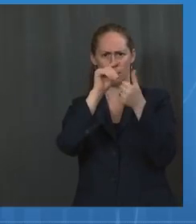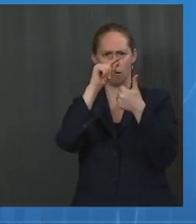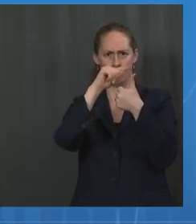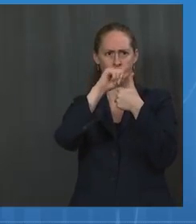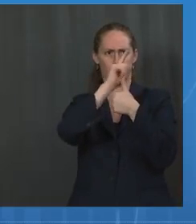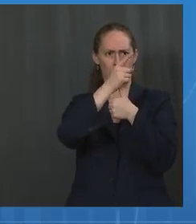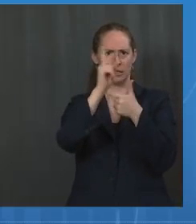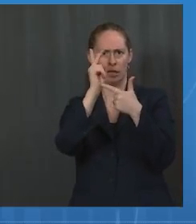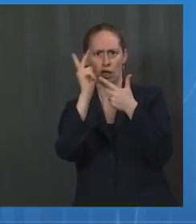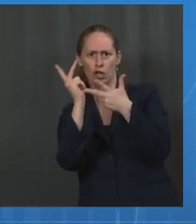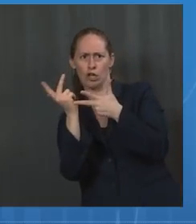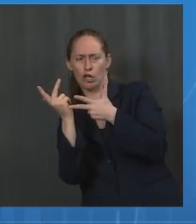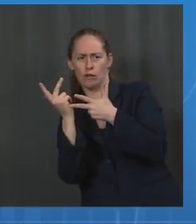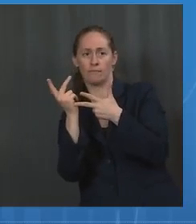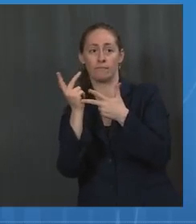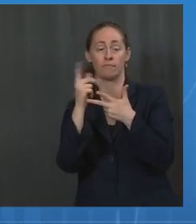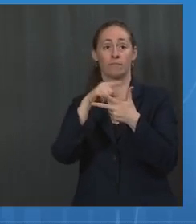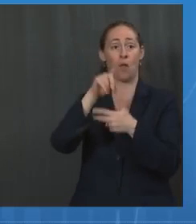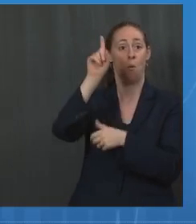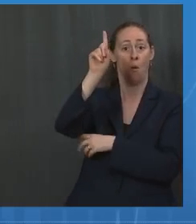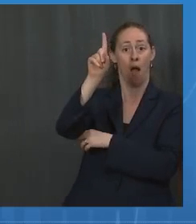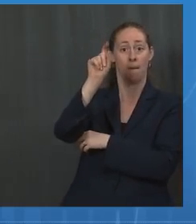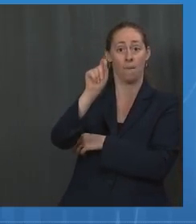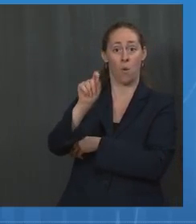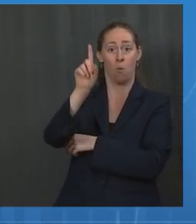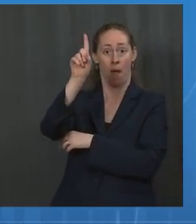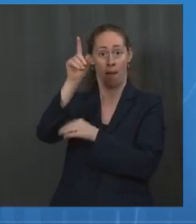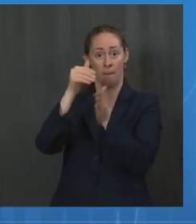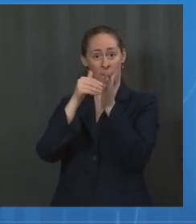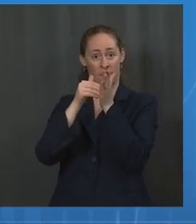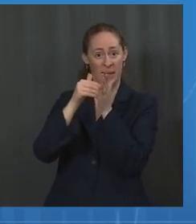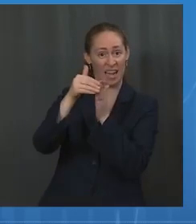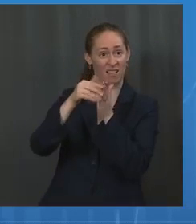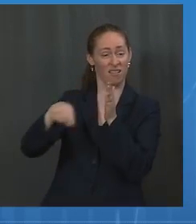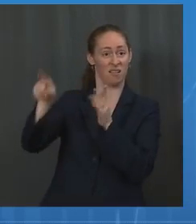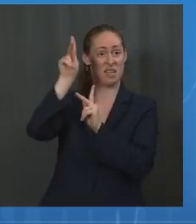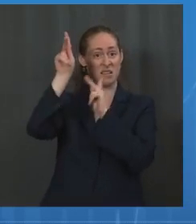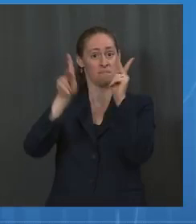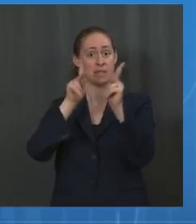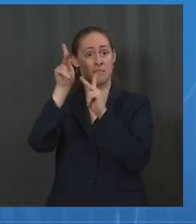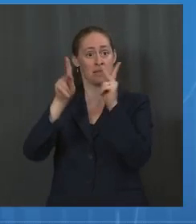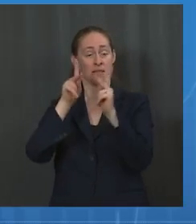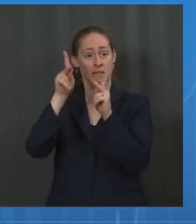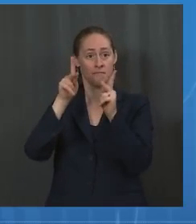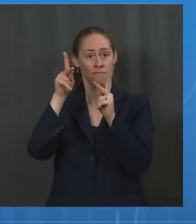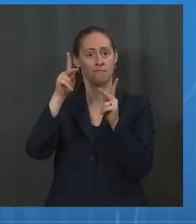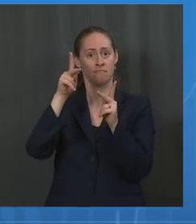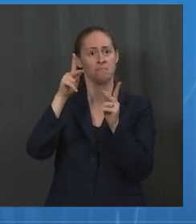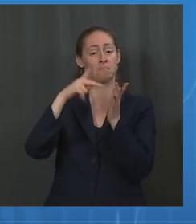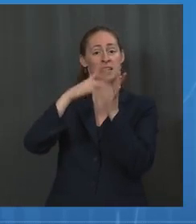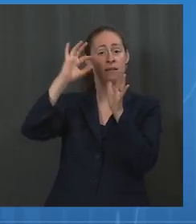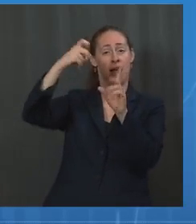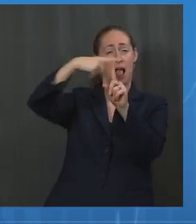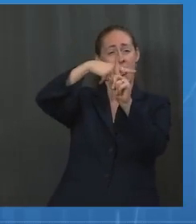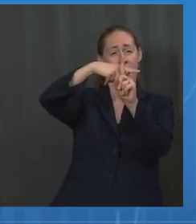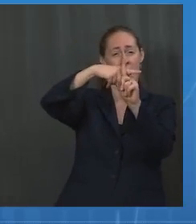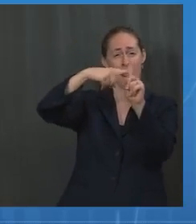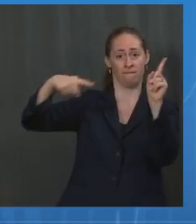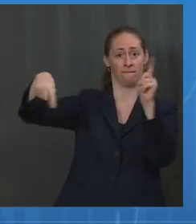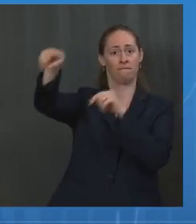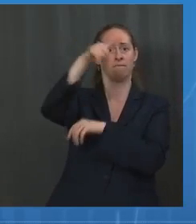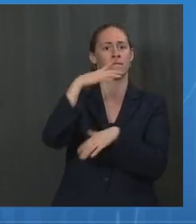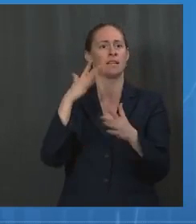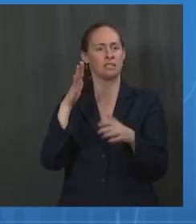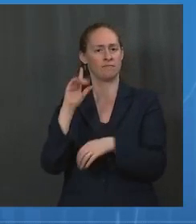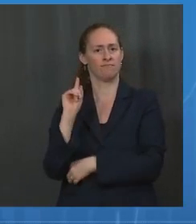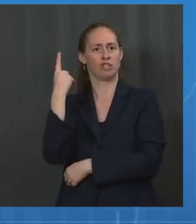The 1.1 million that was reported today, there were about 500,000 of people coming in for their first dose. And as I